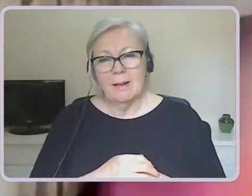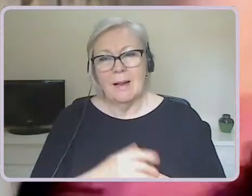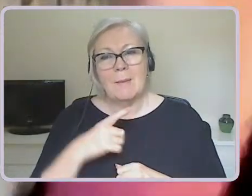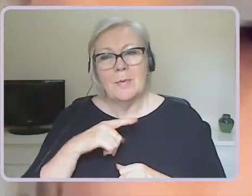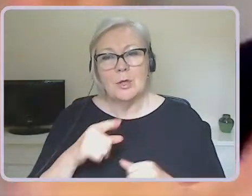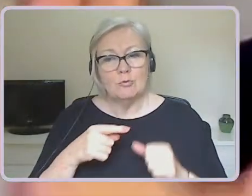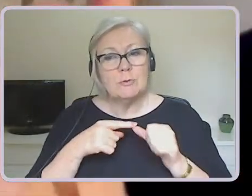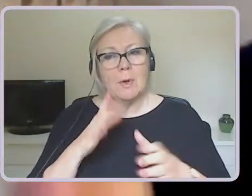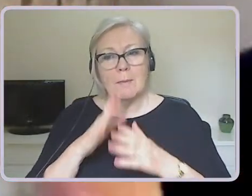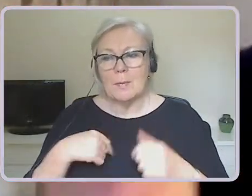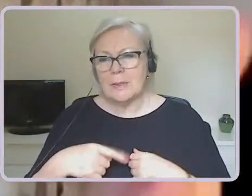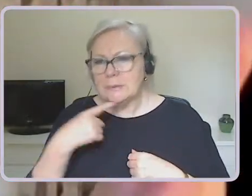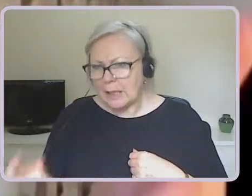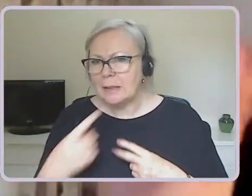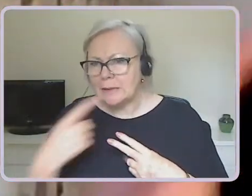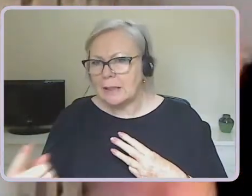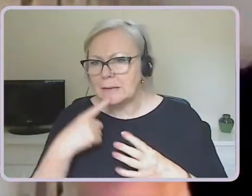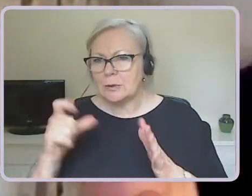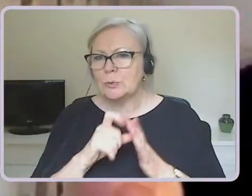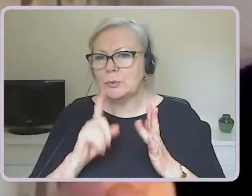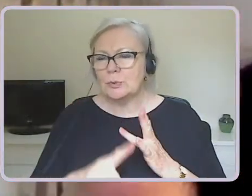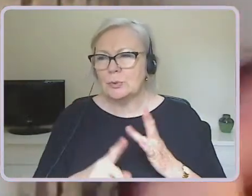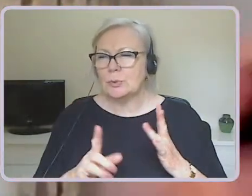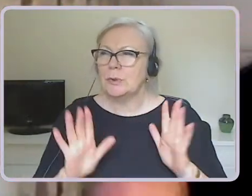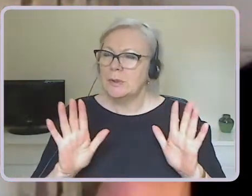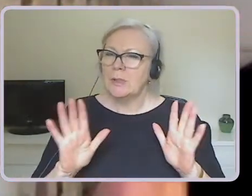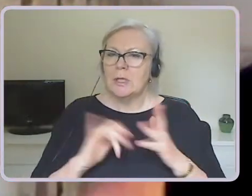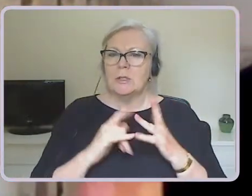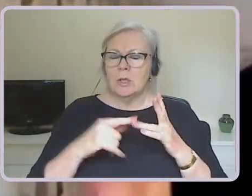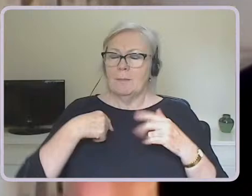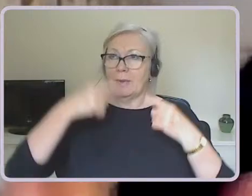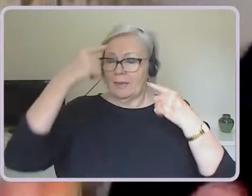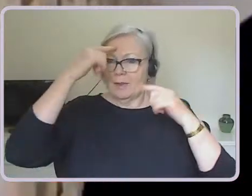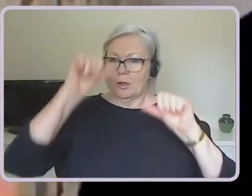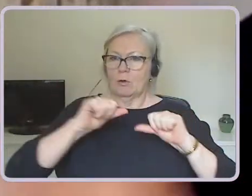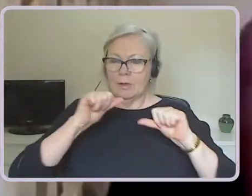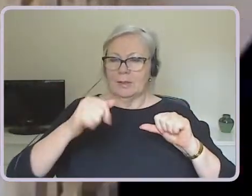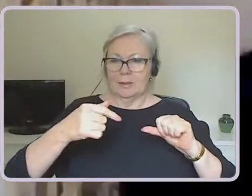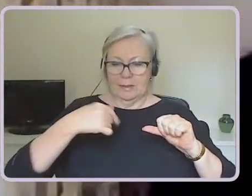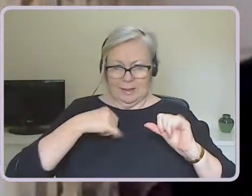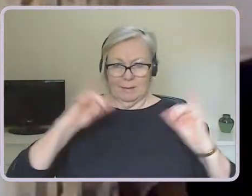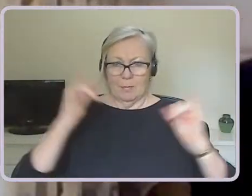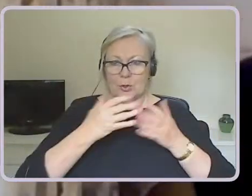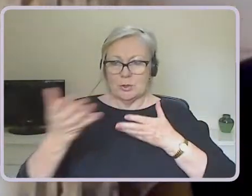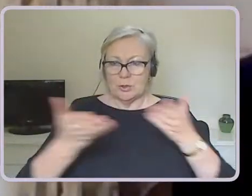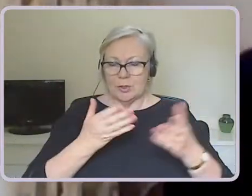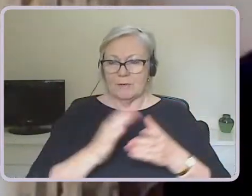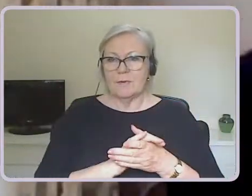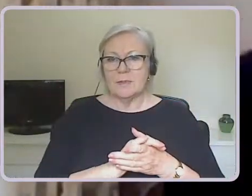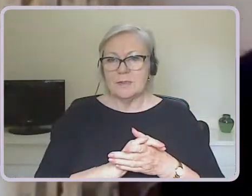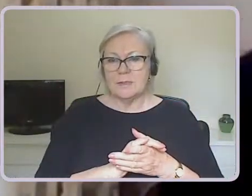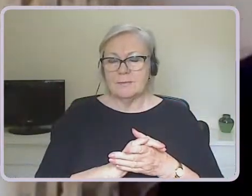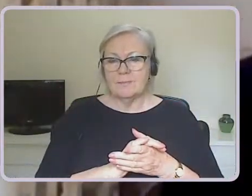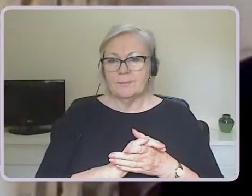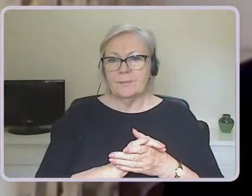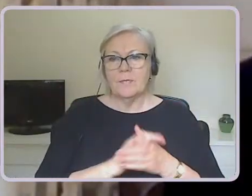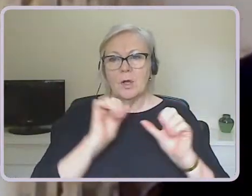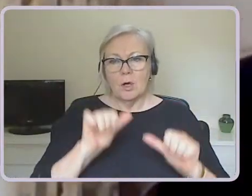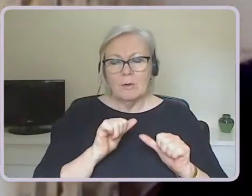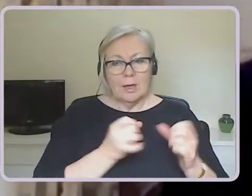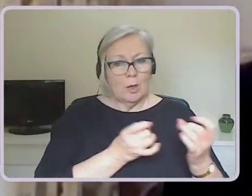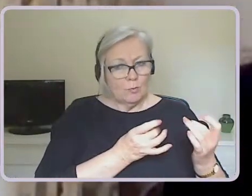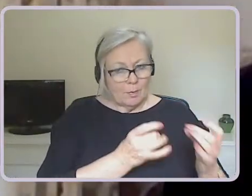was kind of thinking, as an emergency service, we need to be really clear that, hey, in this preparedness stage where we can really have